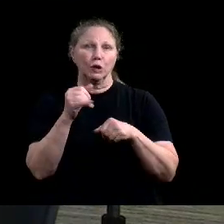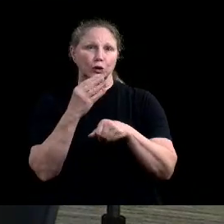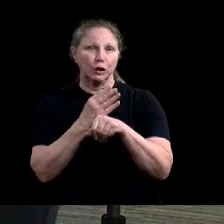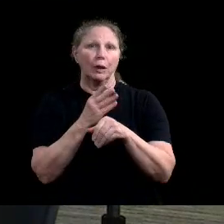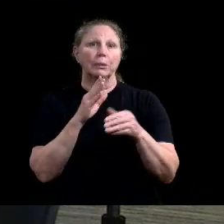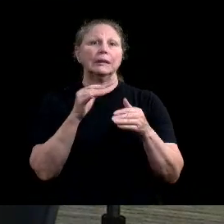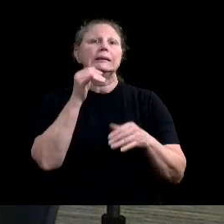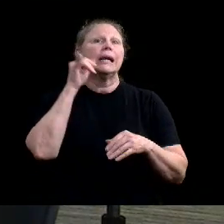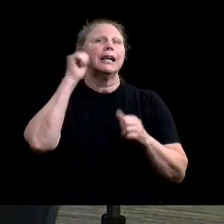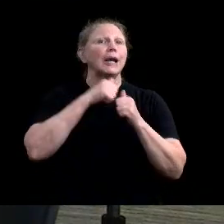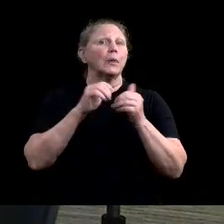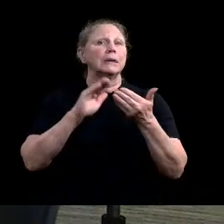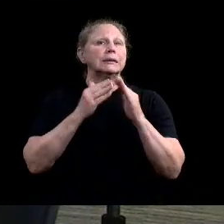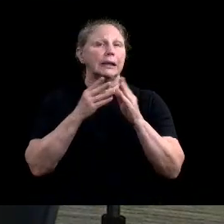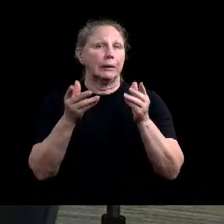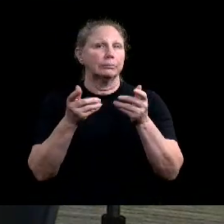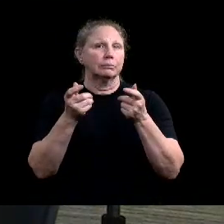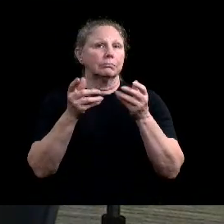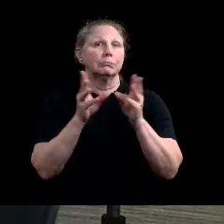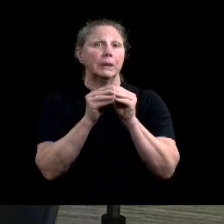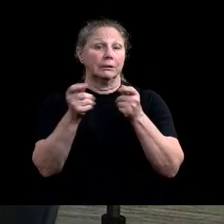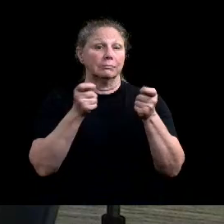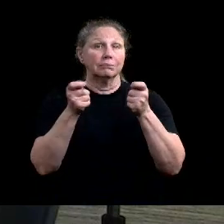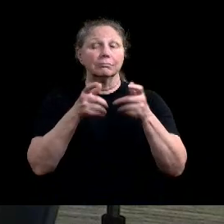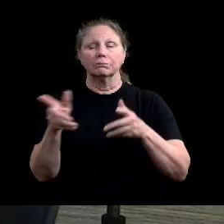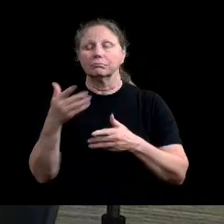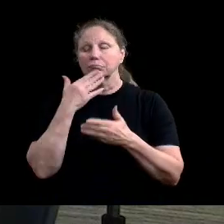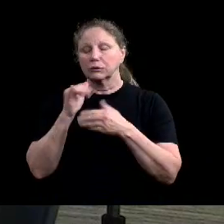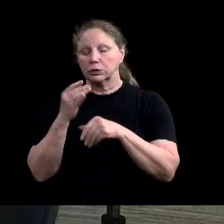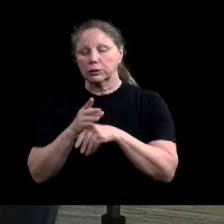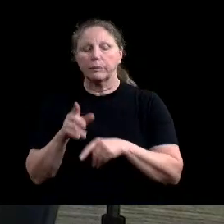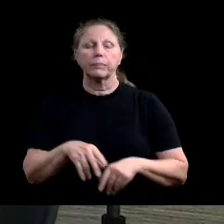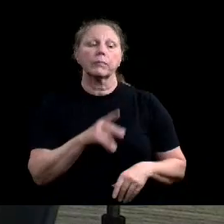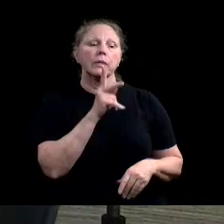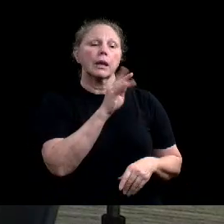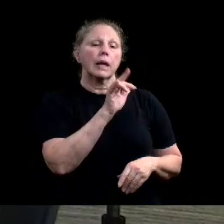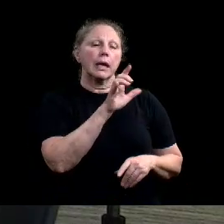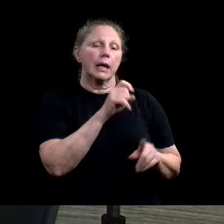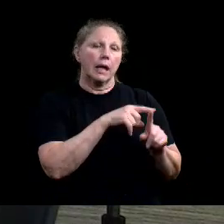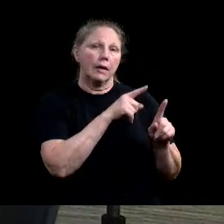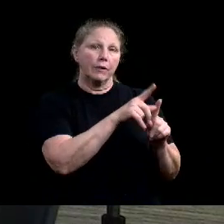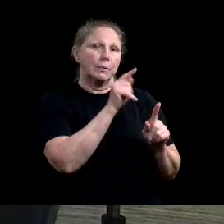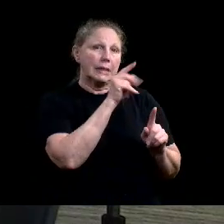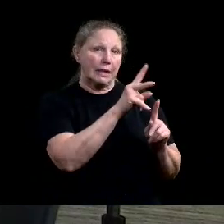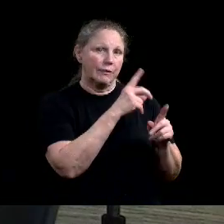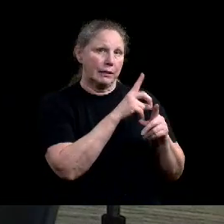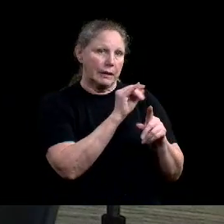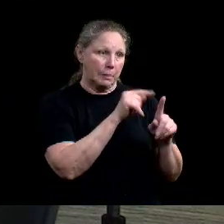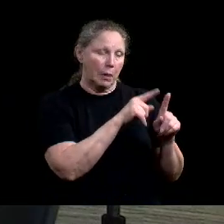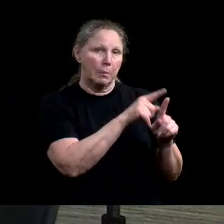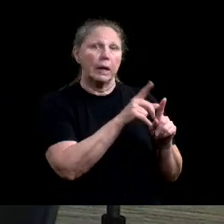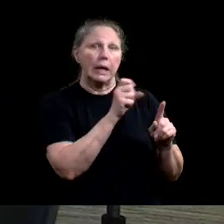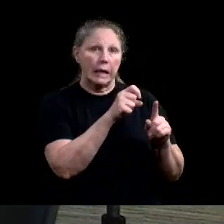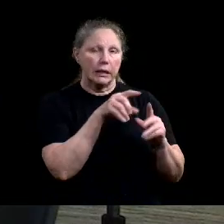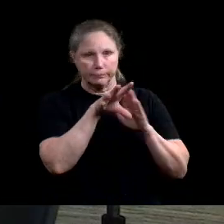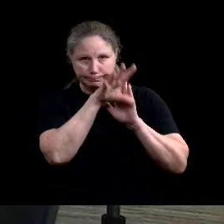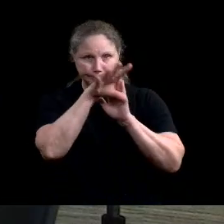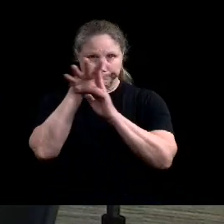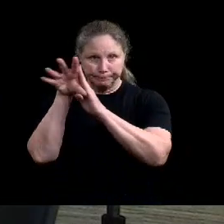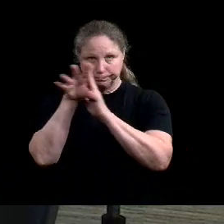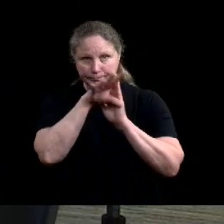here. Kyle Muscarella is here from our television department. He's producing our broadcasting. He sent it down to Troy Shaw, who's downstairs in our